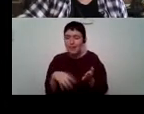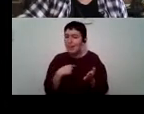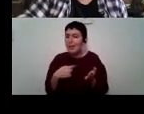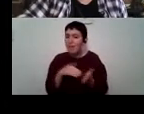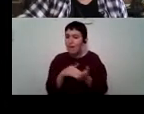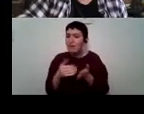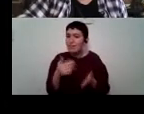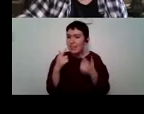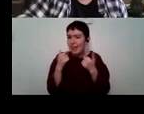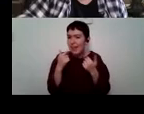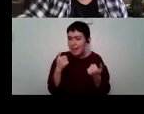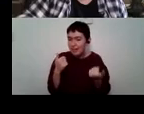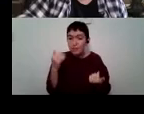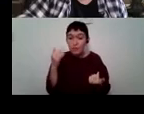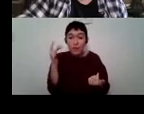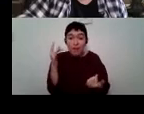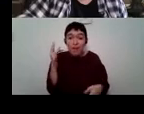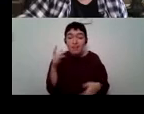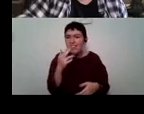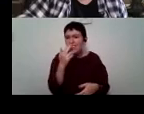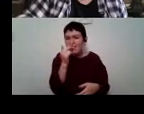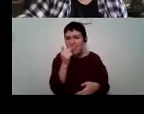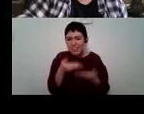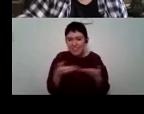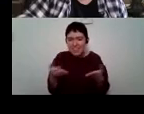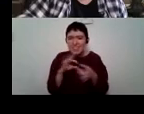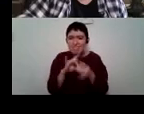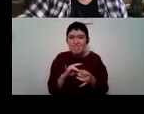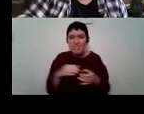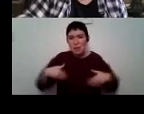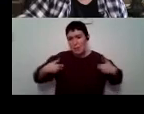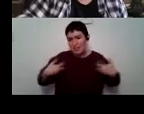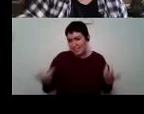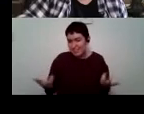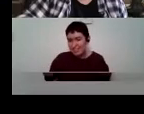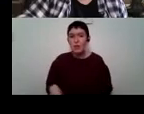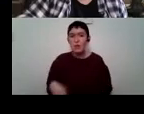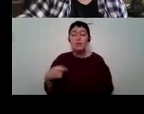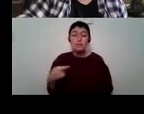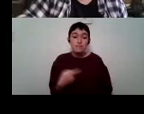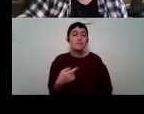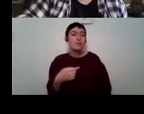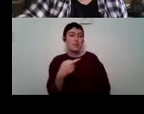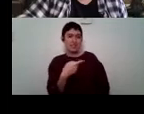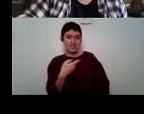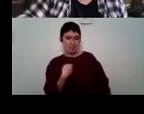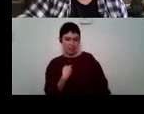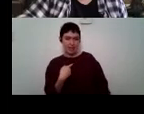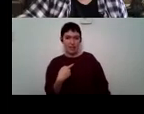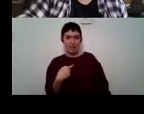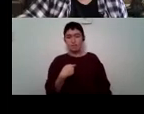make science funny and break it down for folks. This is me with wearing all the cameras on my head to make science